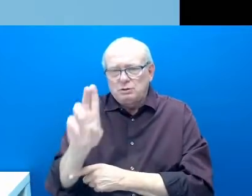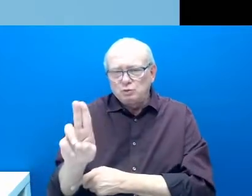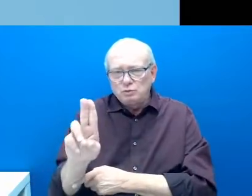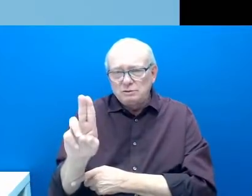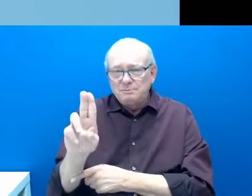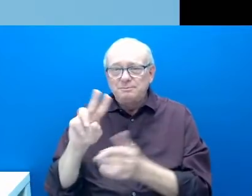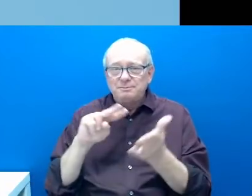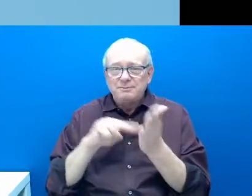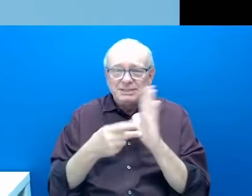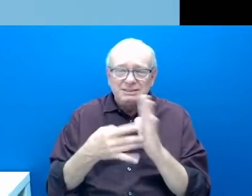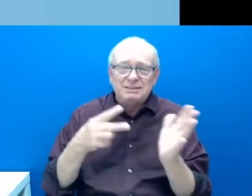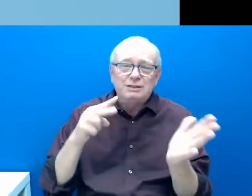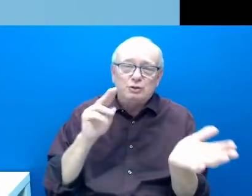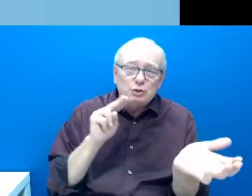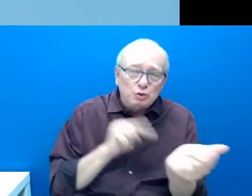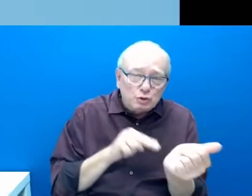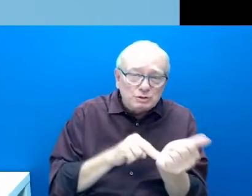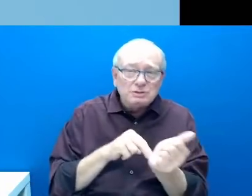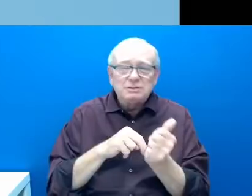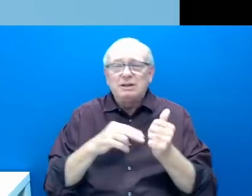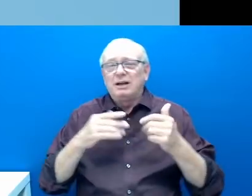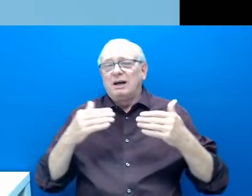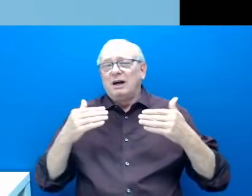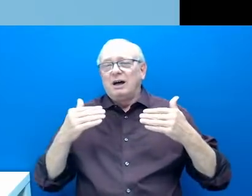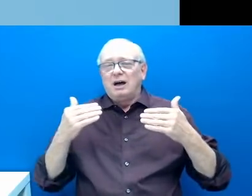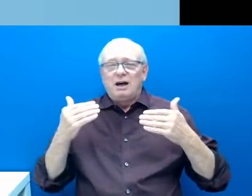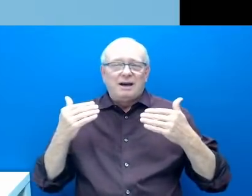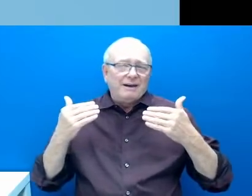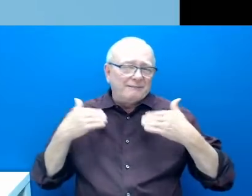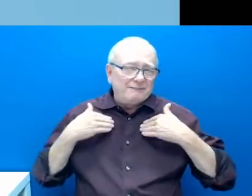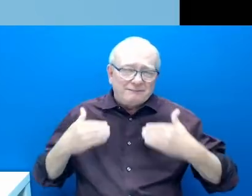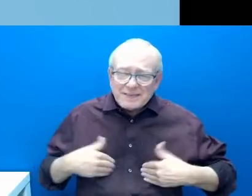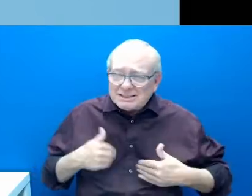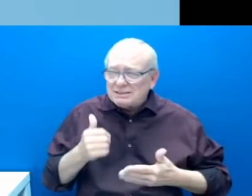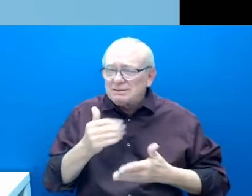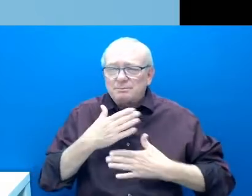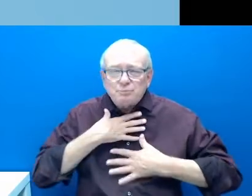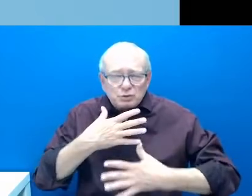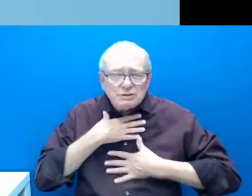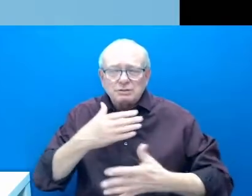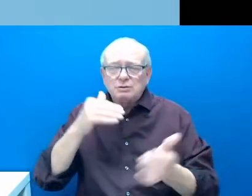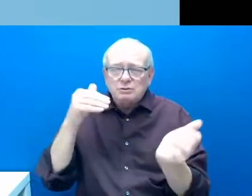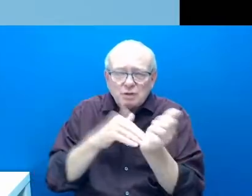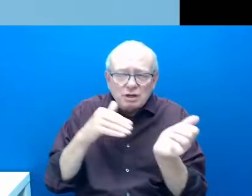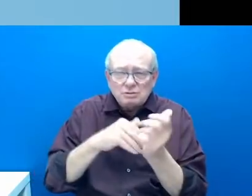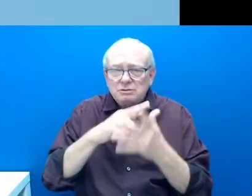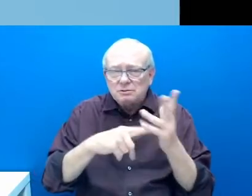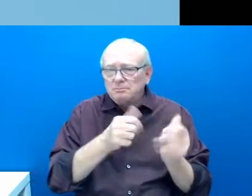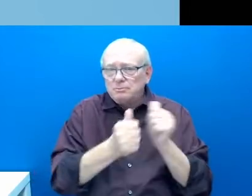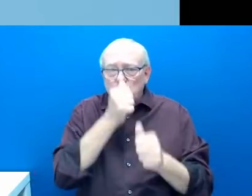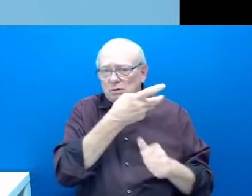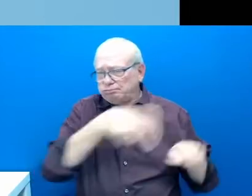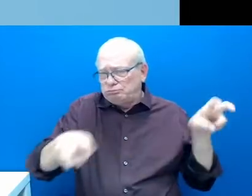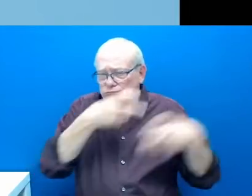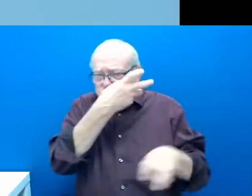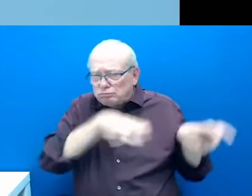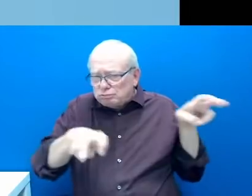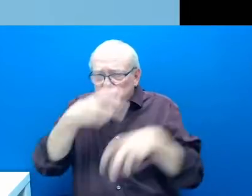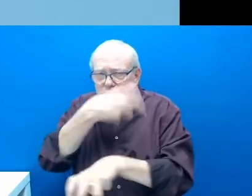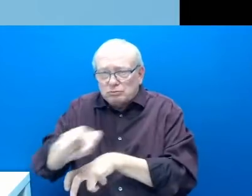anesthesiologists might be redeployed to the ICU. And in addition,